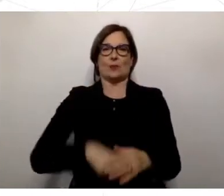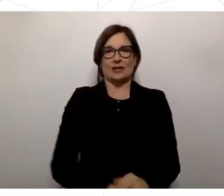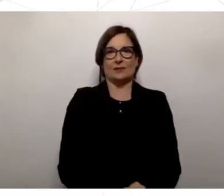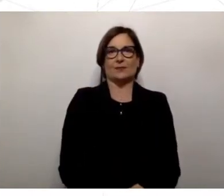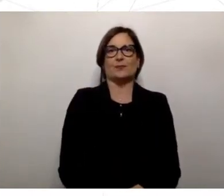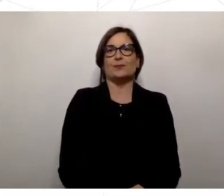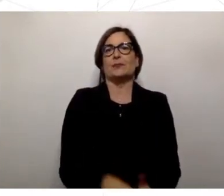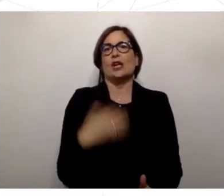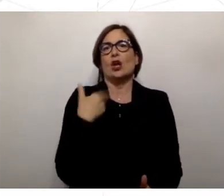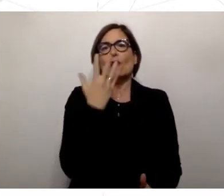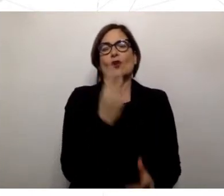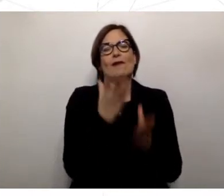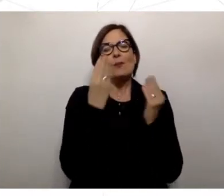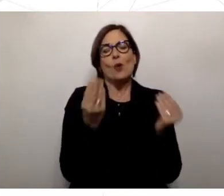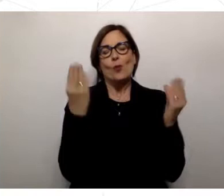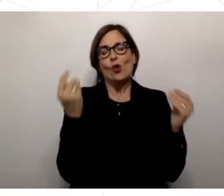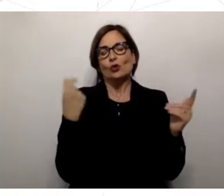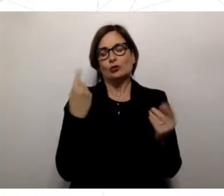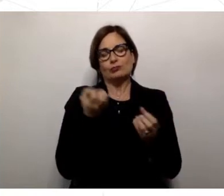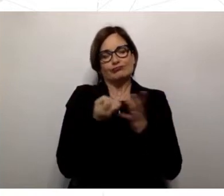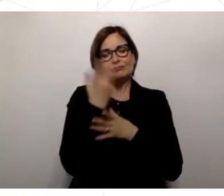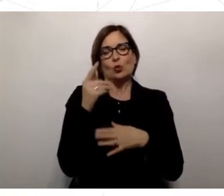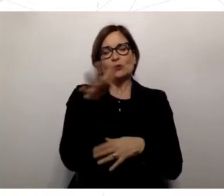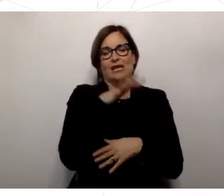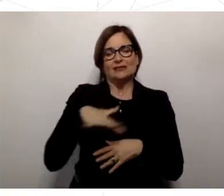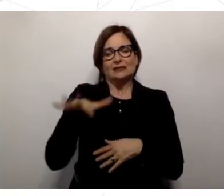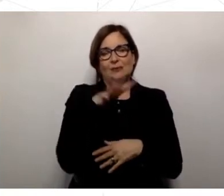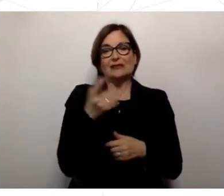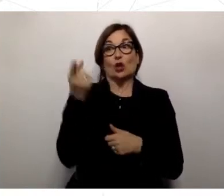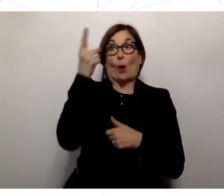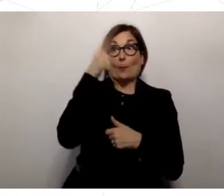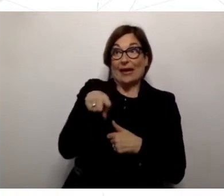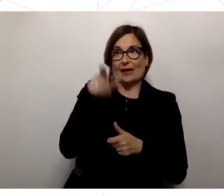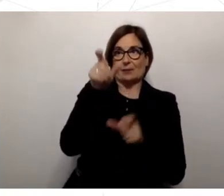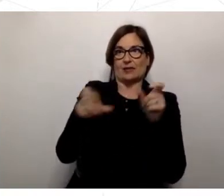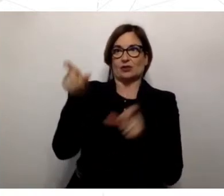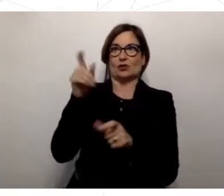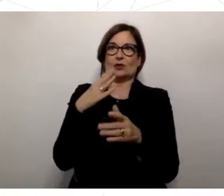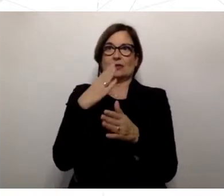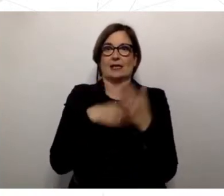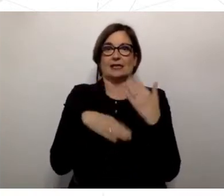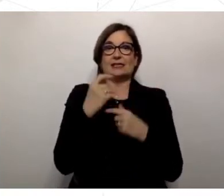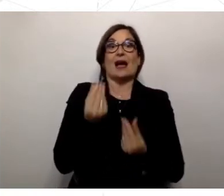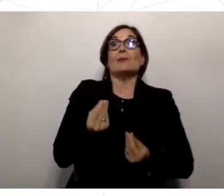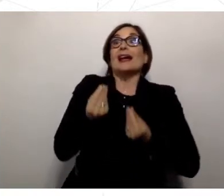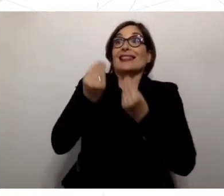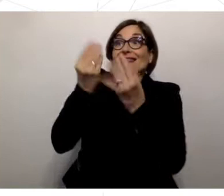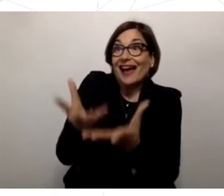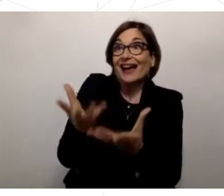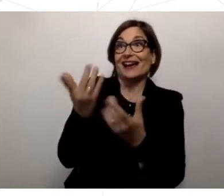with disabilities. We very much wanted to have a space that was dedicated to and